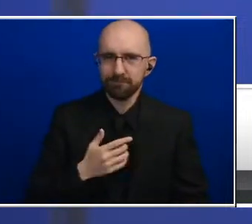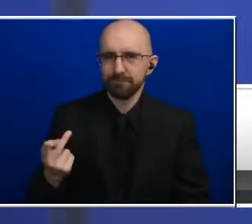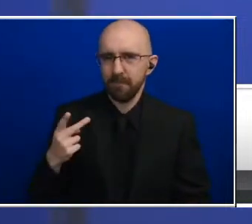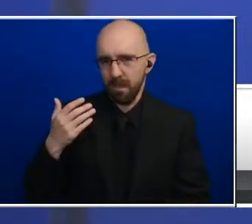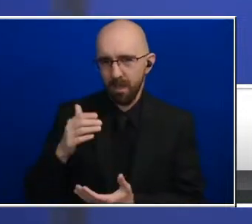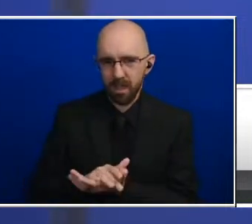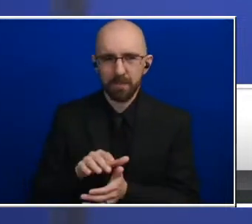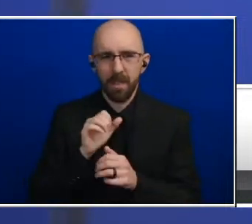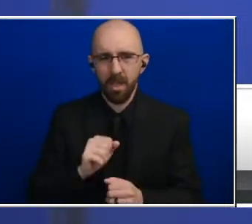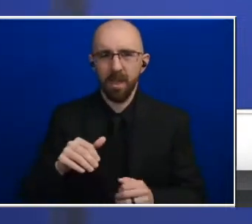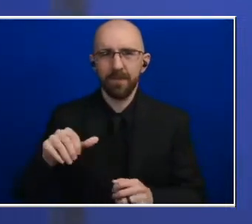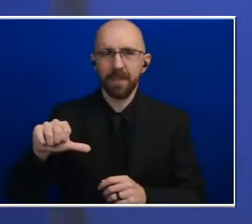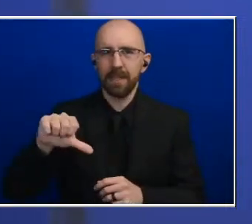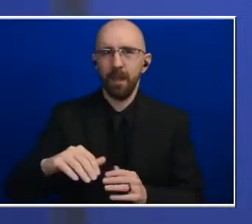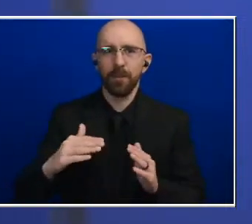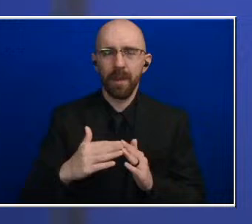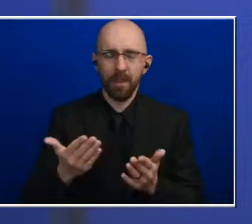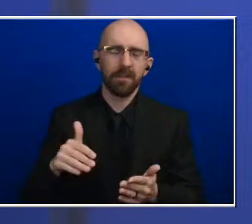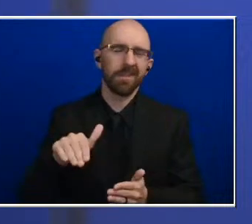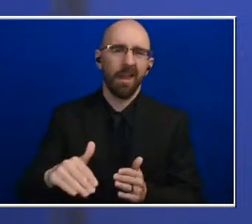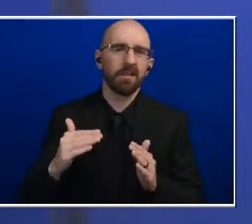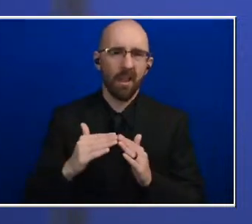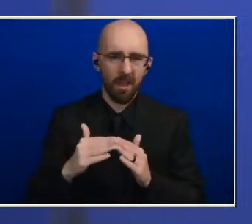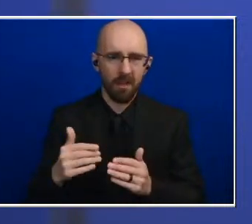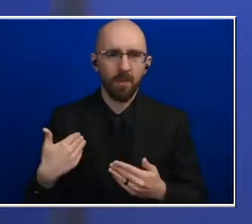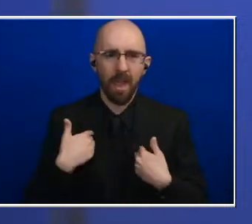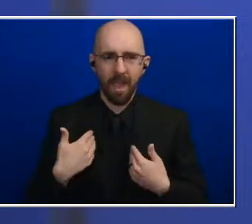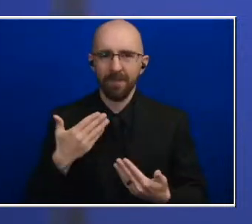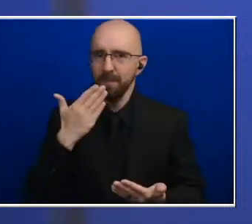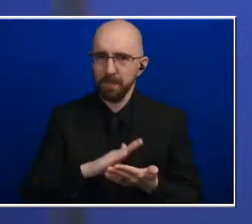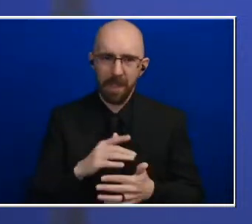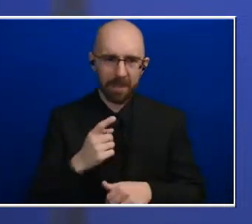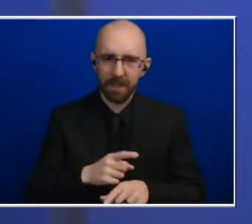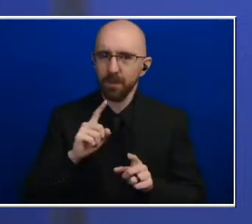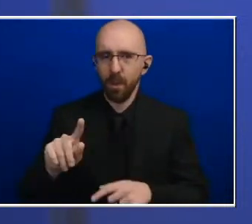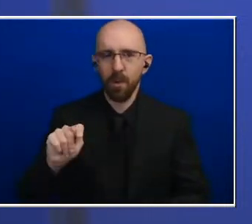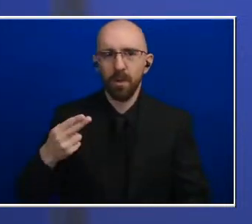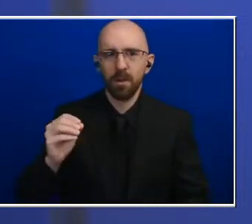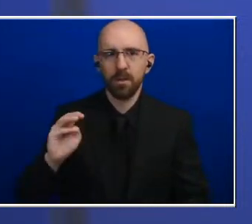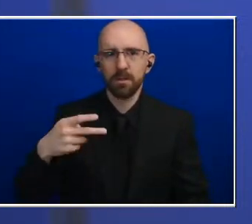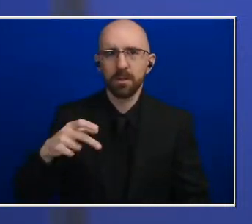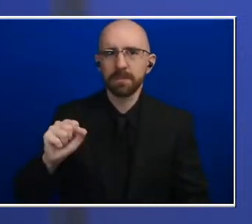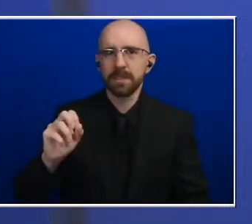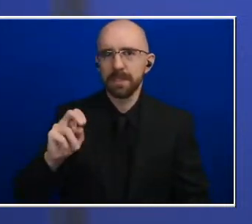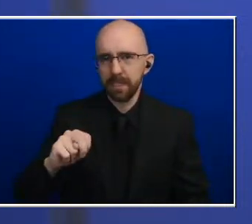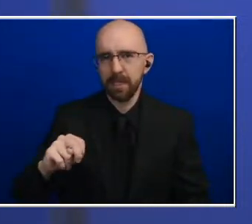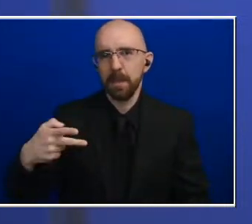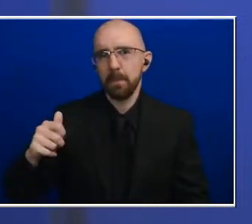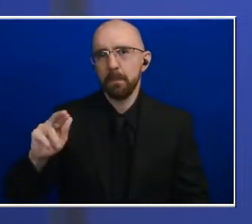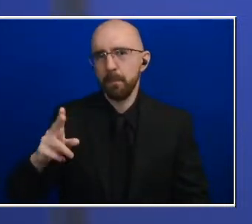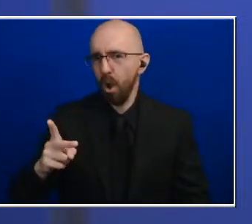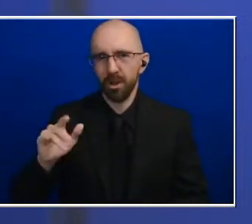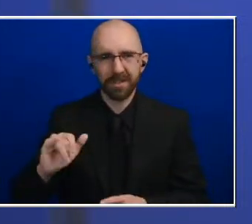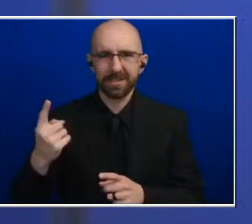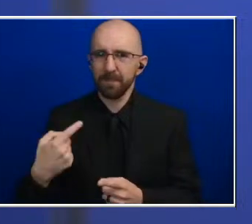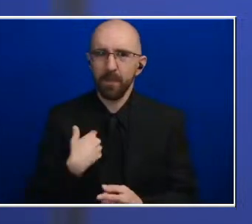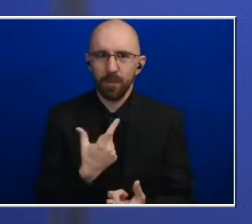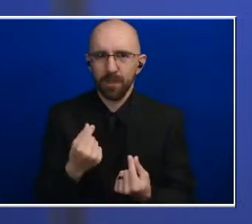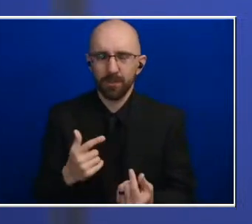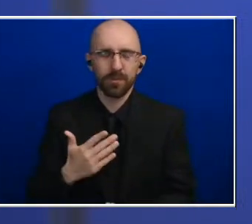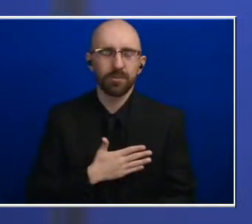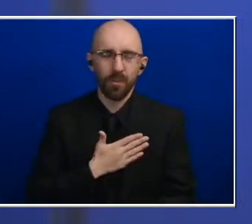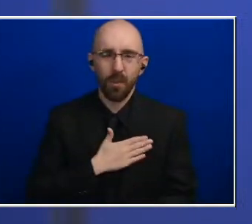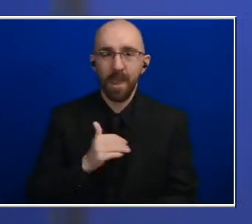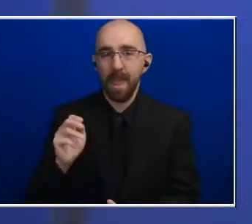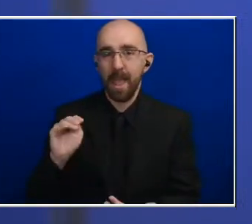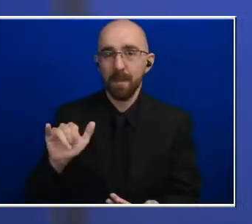Park. When we're having bad days, we go to Thompson Park. Like, that's just what we do. So it was just been a joy. And Amy, his wife, was